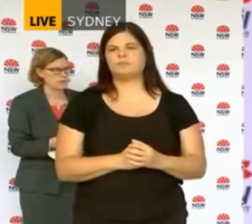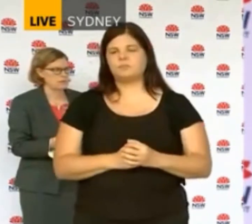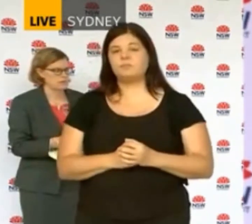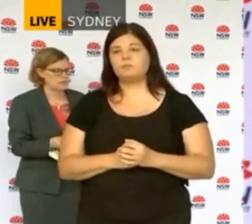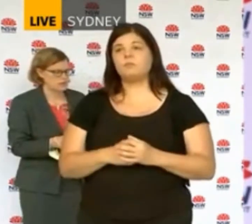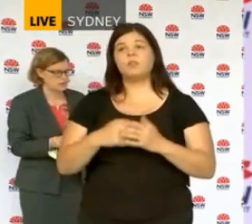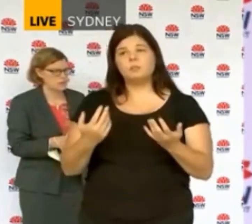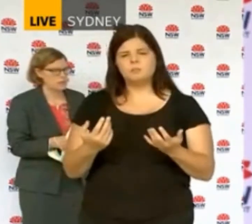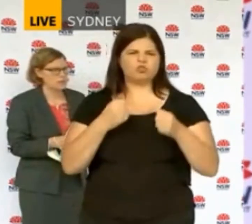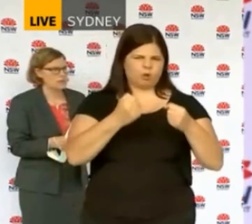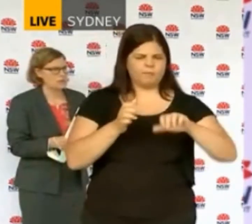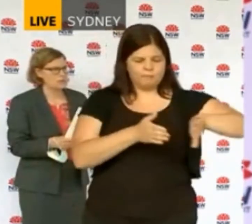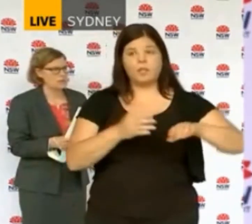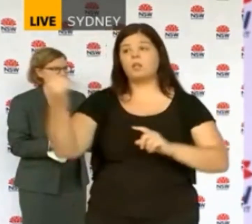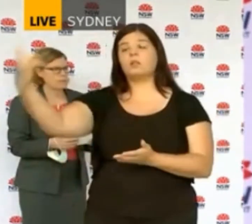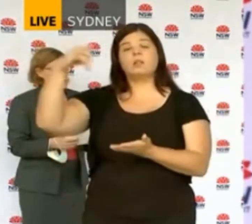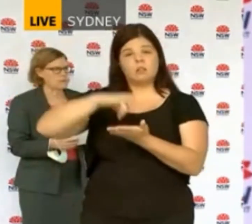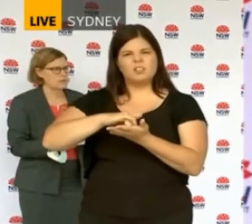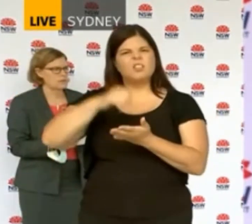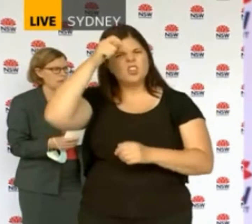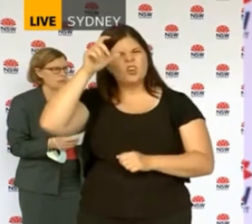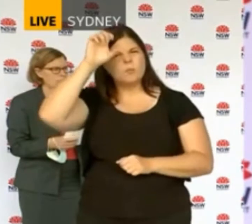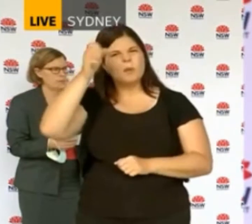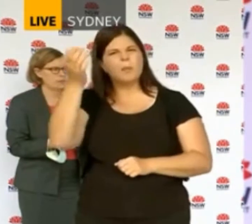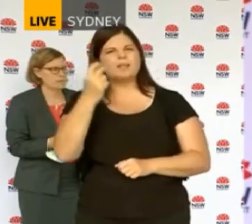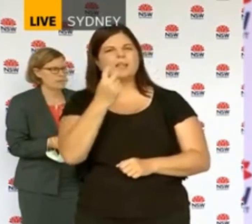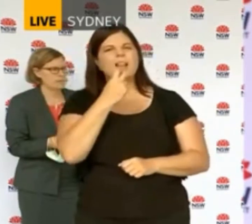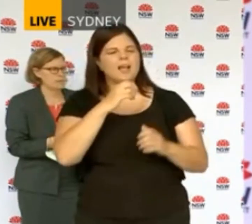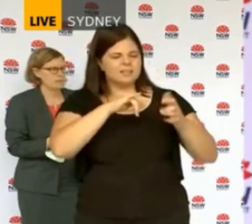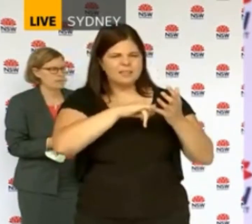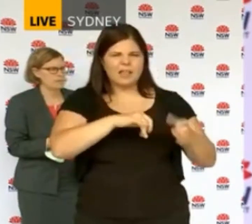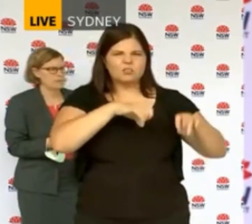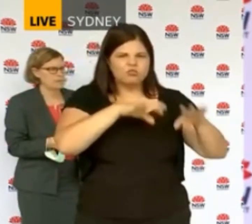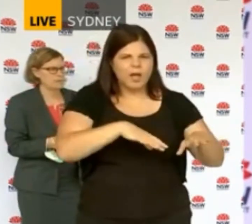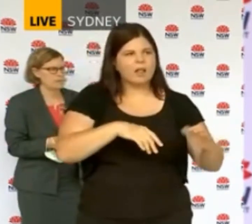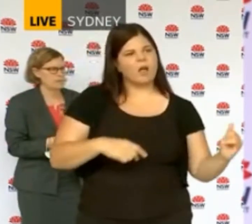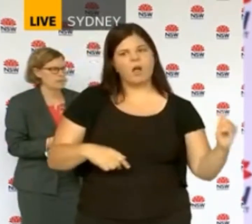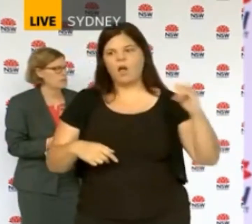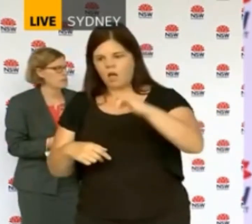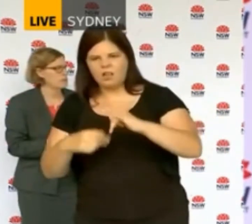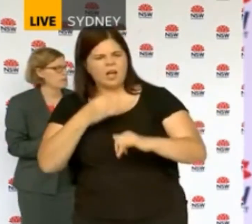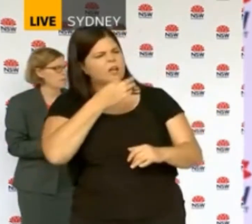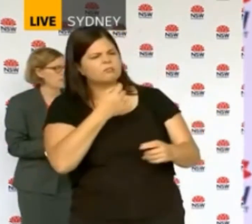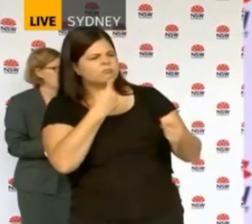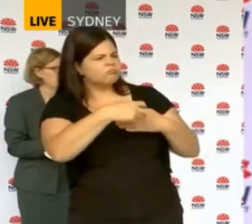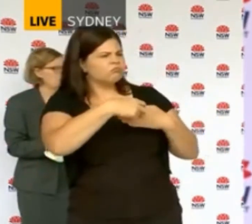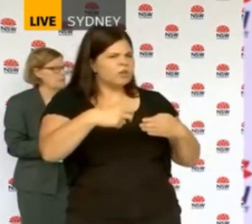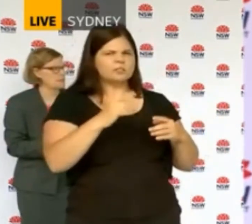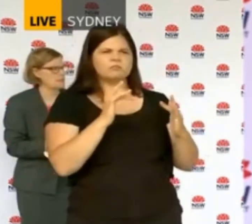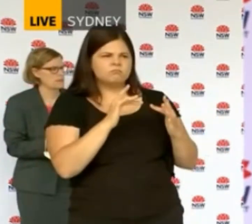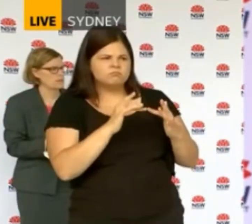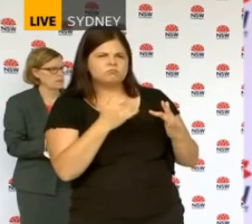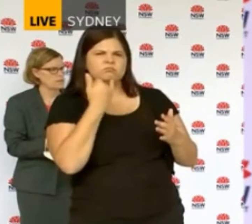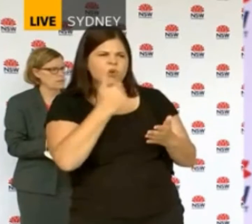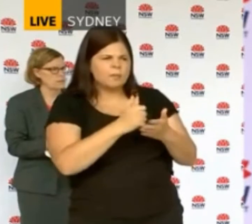for South Australia, where we'll be asking people as they come off those flights for their information, because if something does occur, it